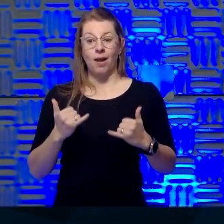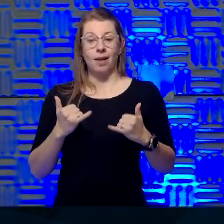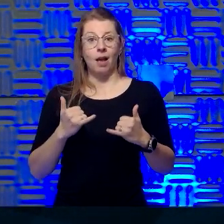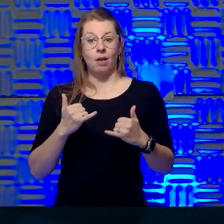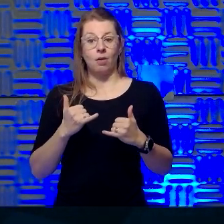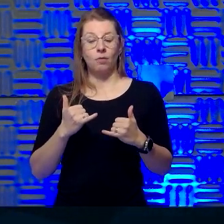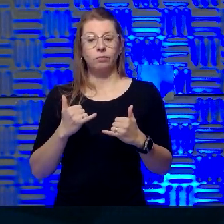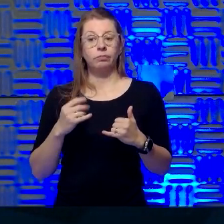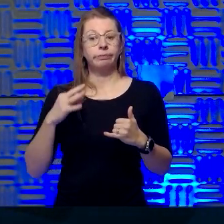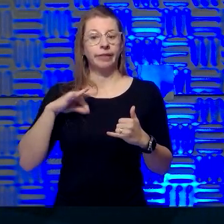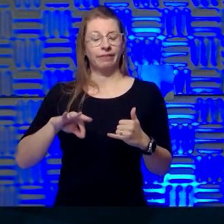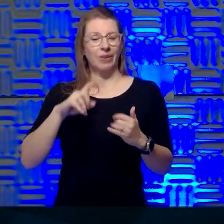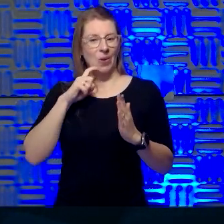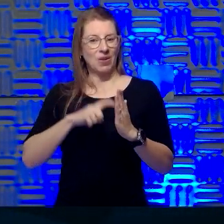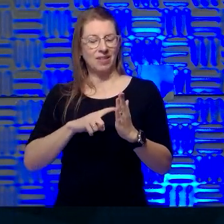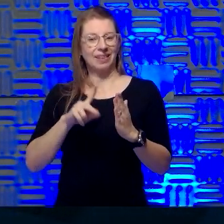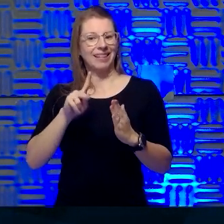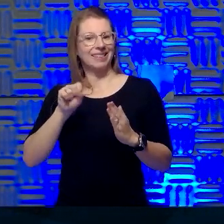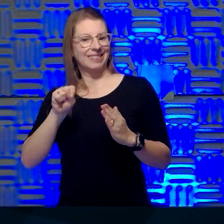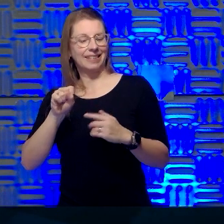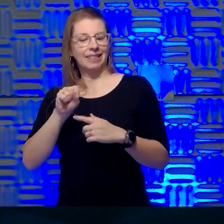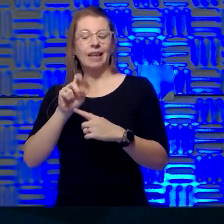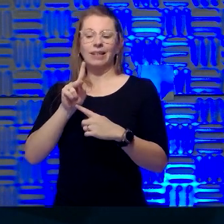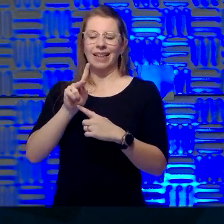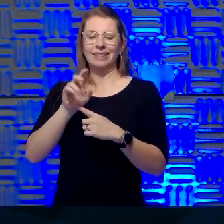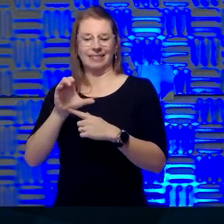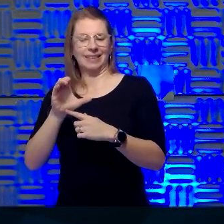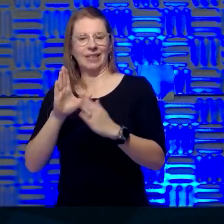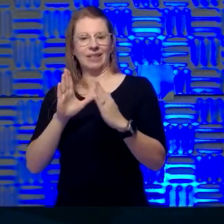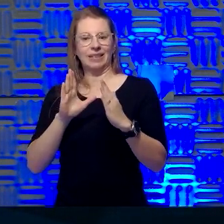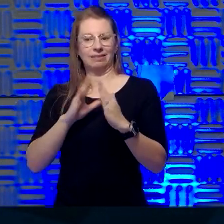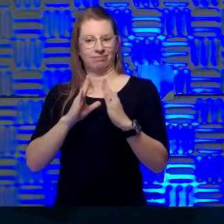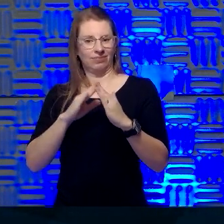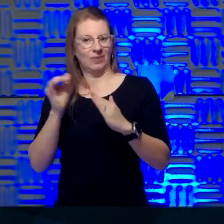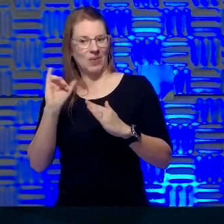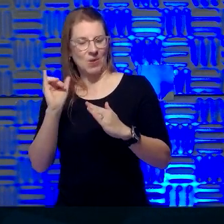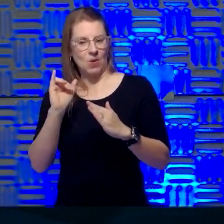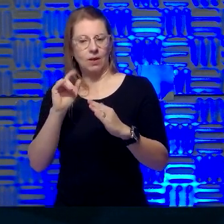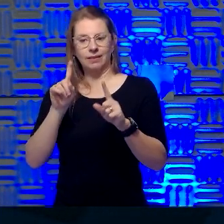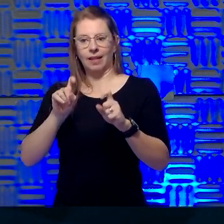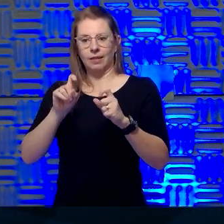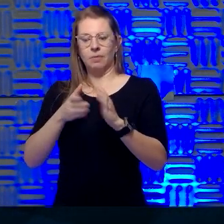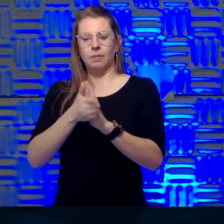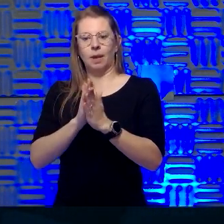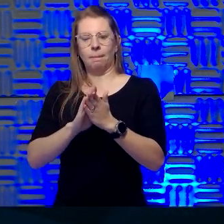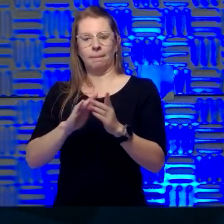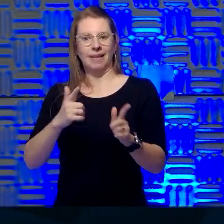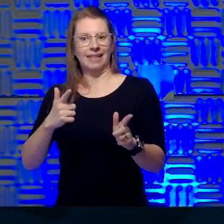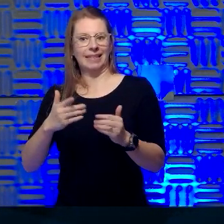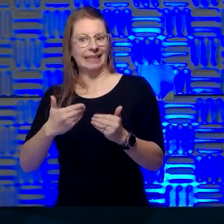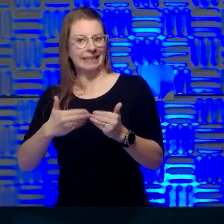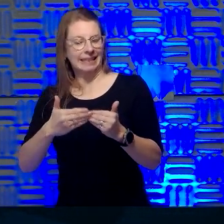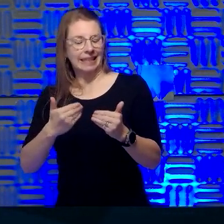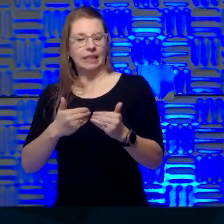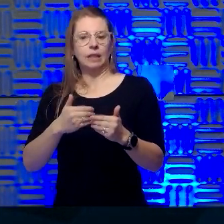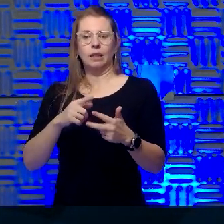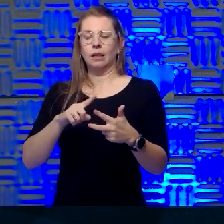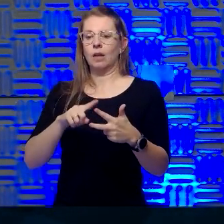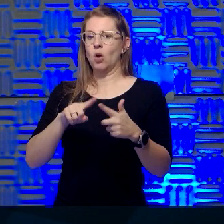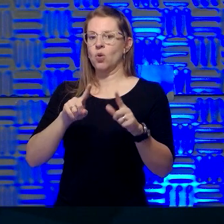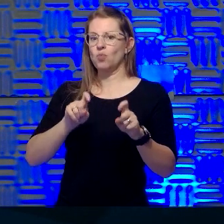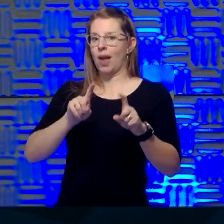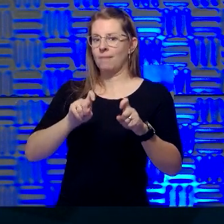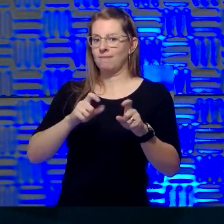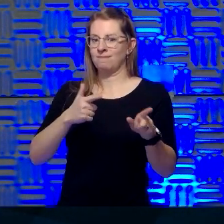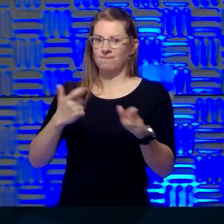you guys see as well in Kansas City, is that the testing is becoming easier. There's some quicker testing for the hospital. We're able to do rapid testing